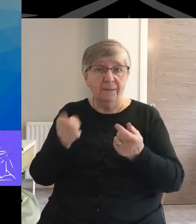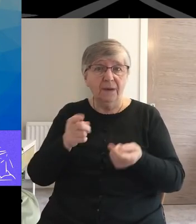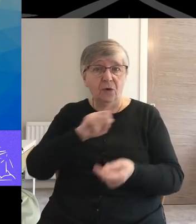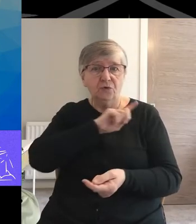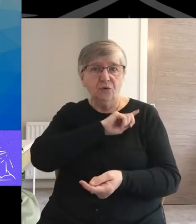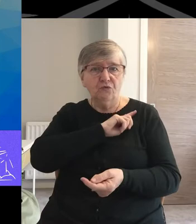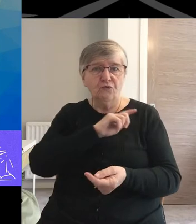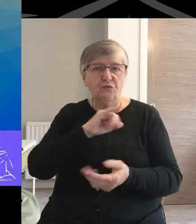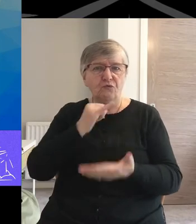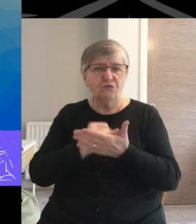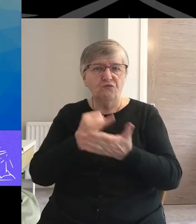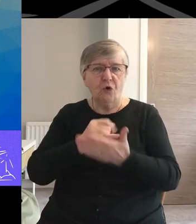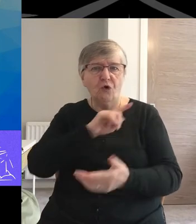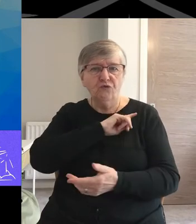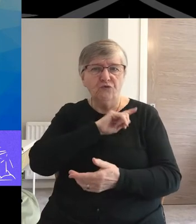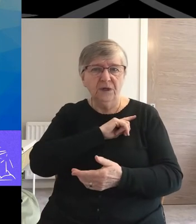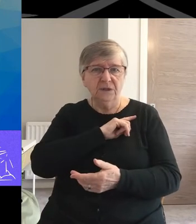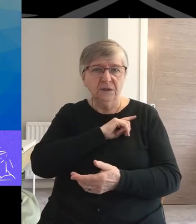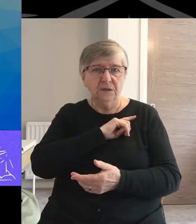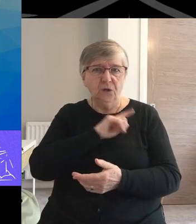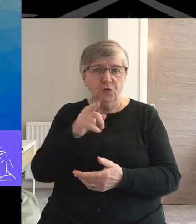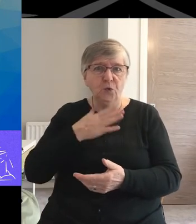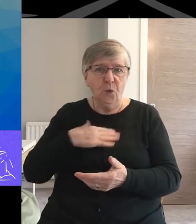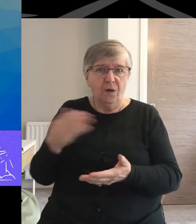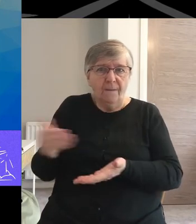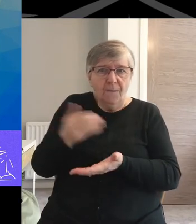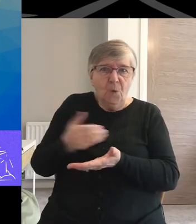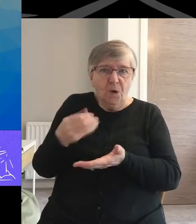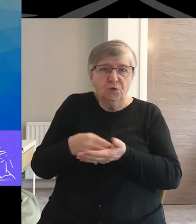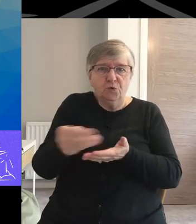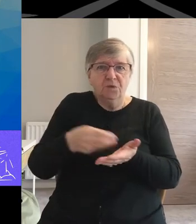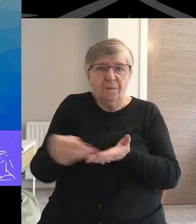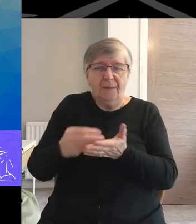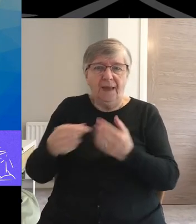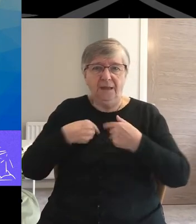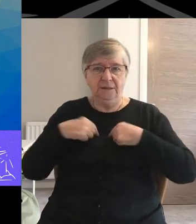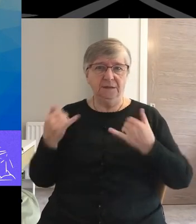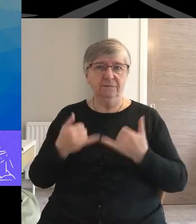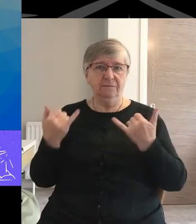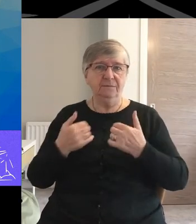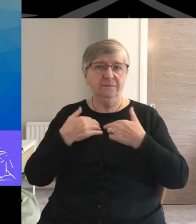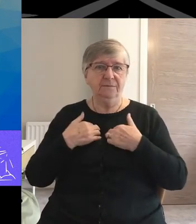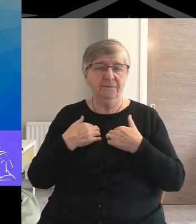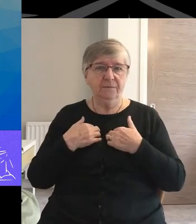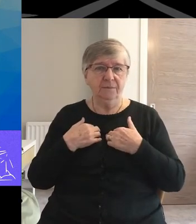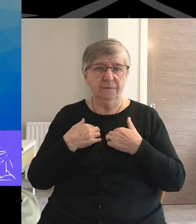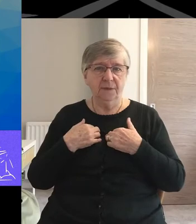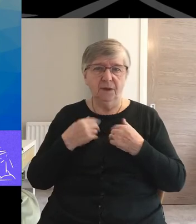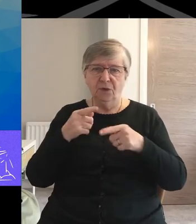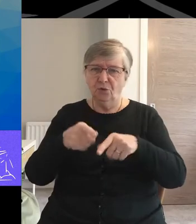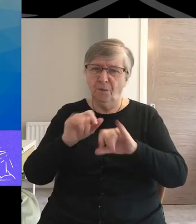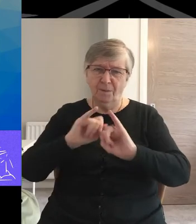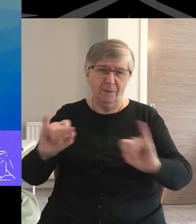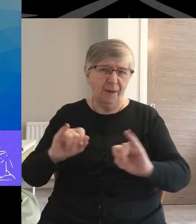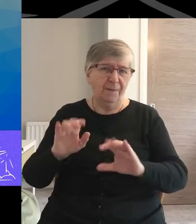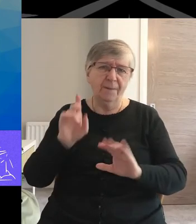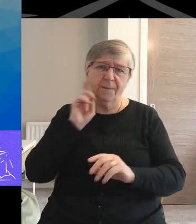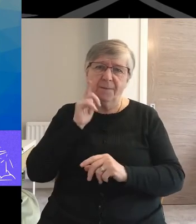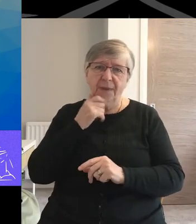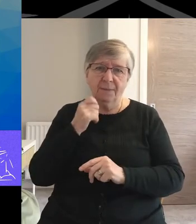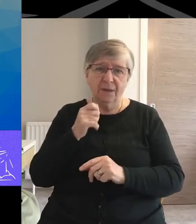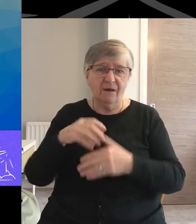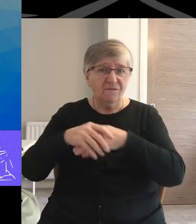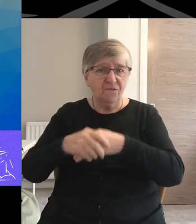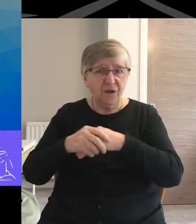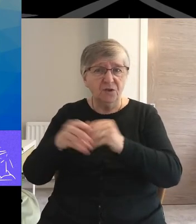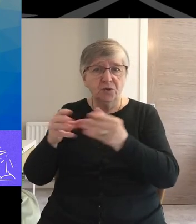you may spend what you get on your pleasures. You adulterous people, don't you know that friendship with the world